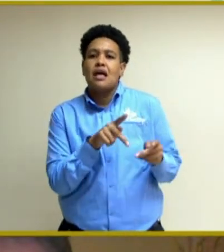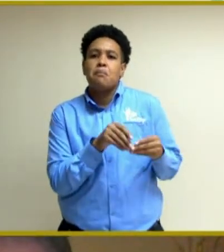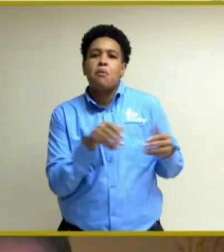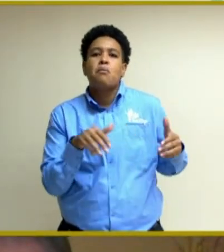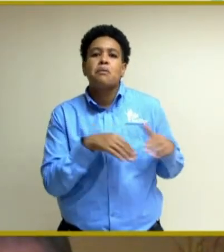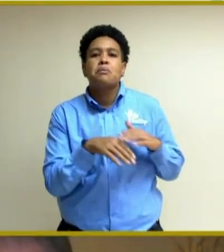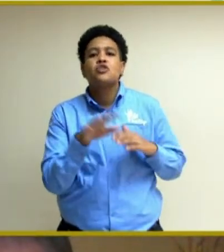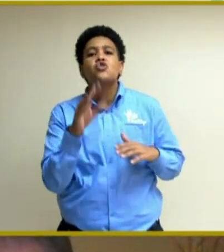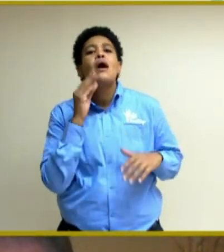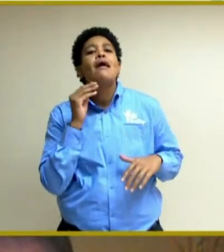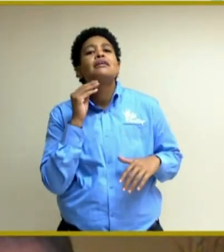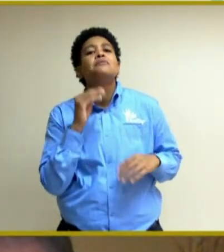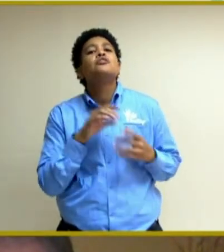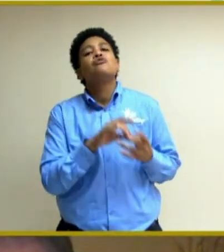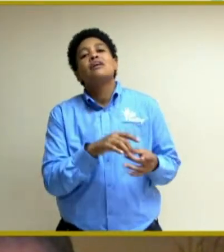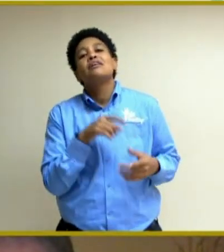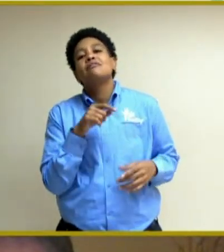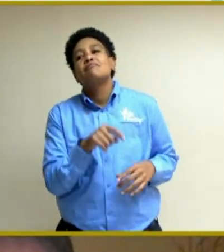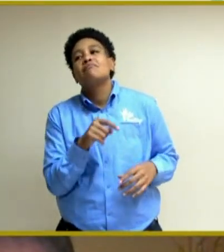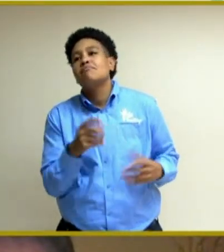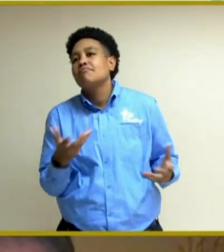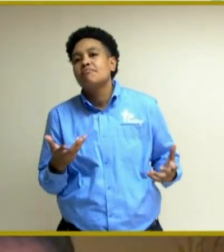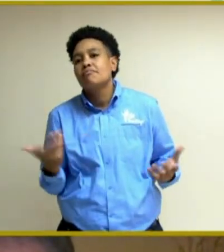your experience with that group?